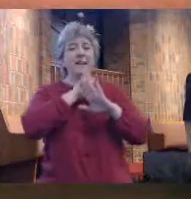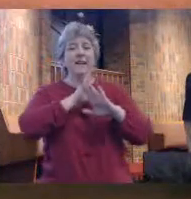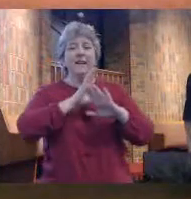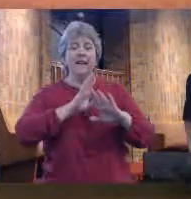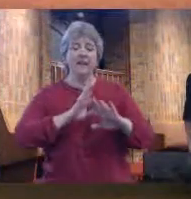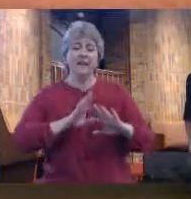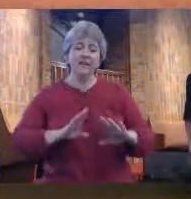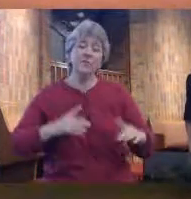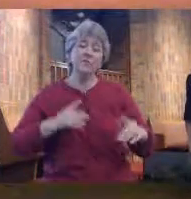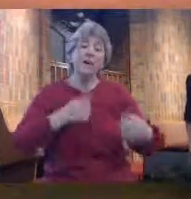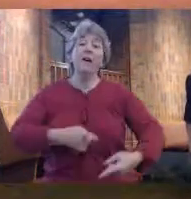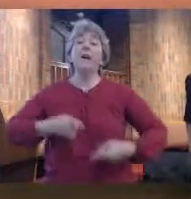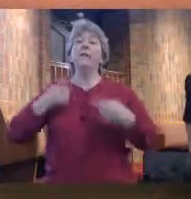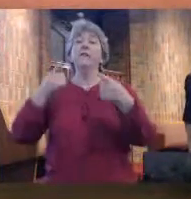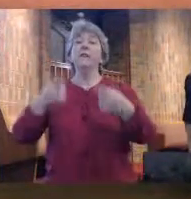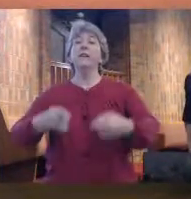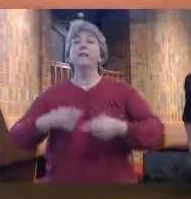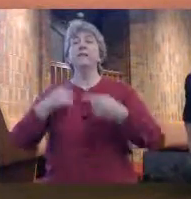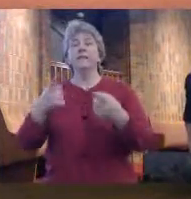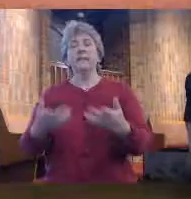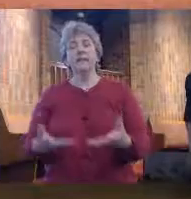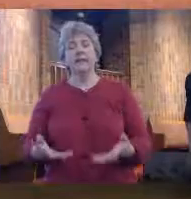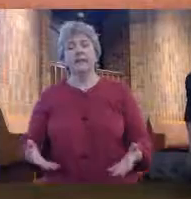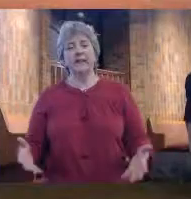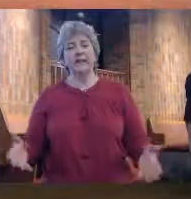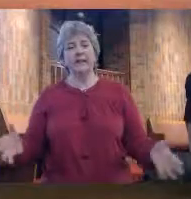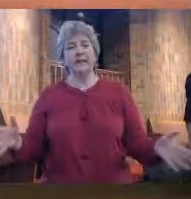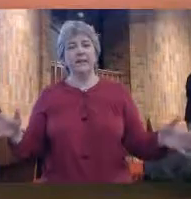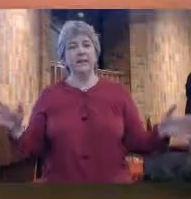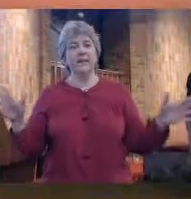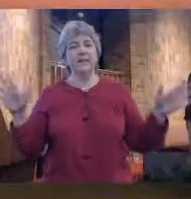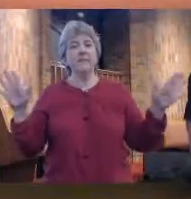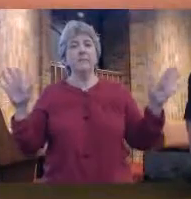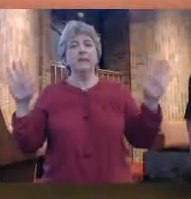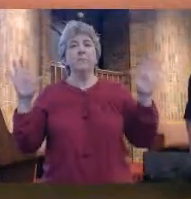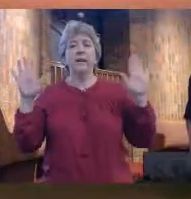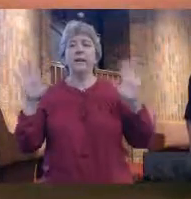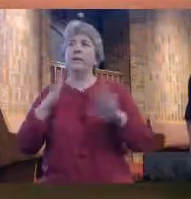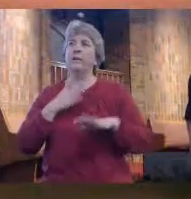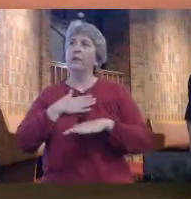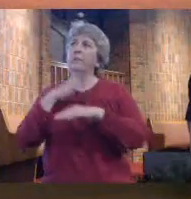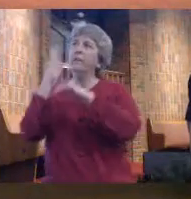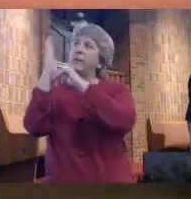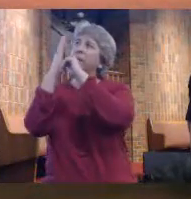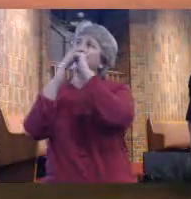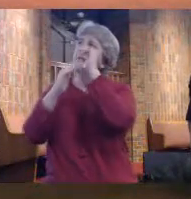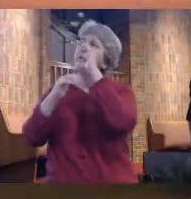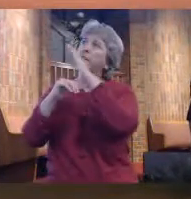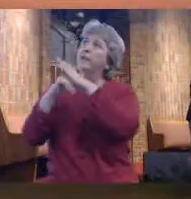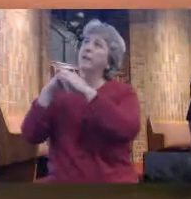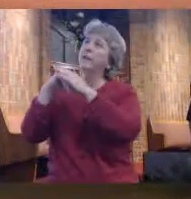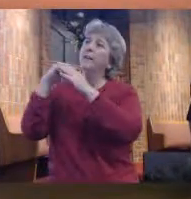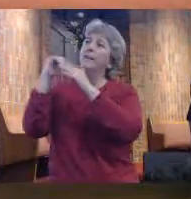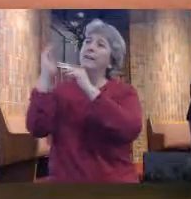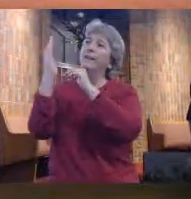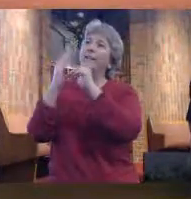still, when striving cease, my